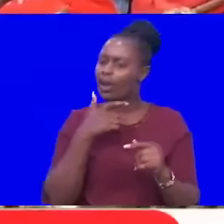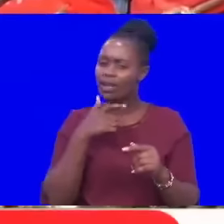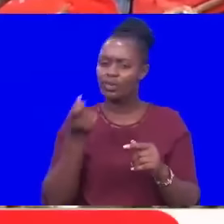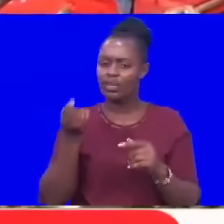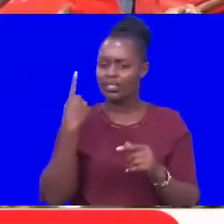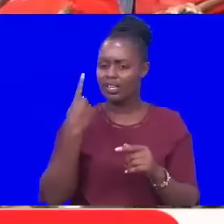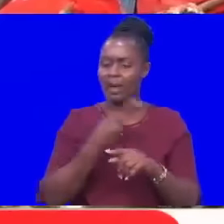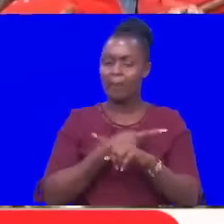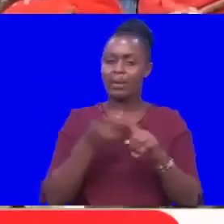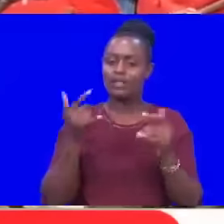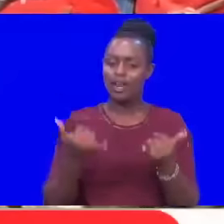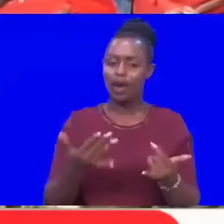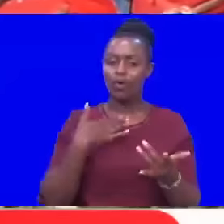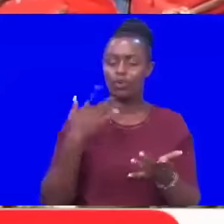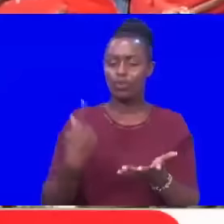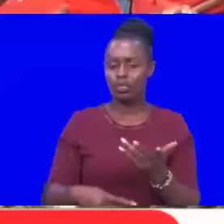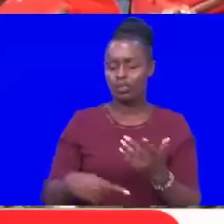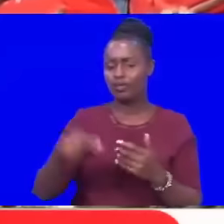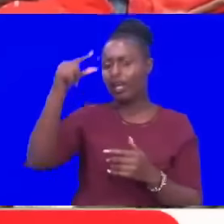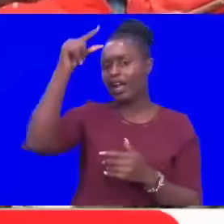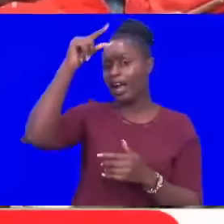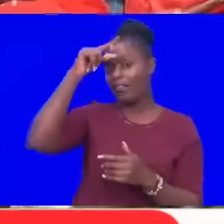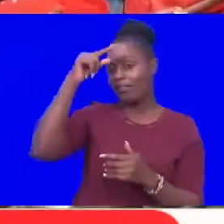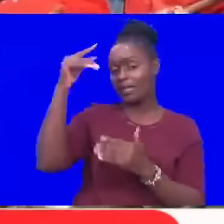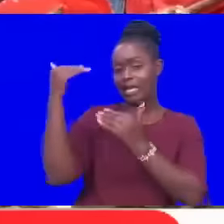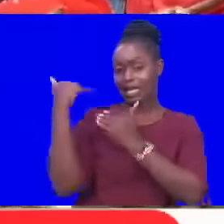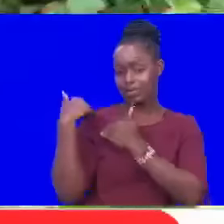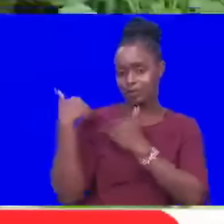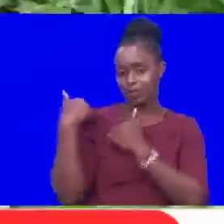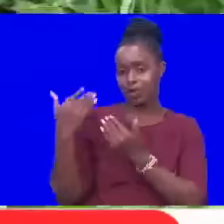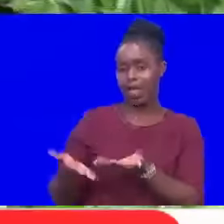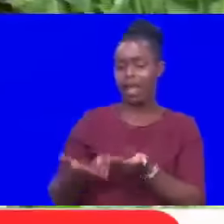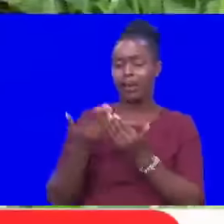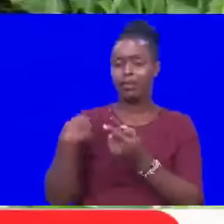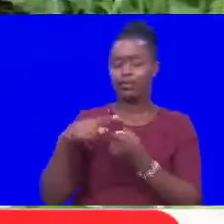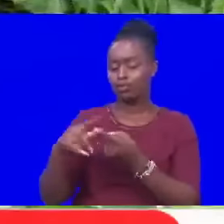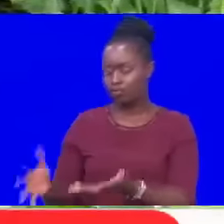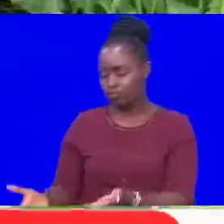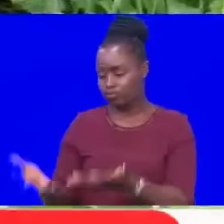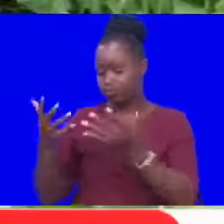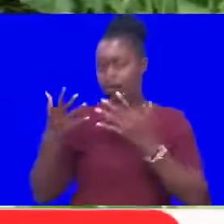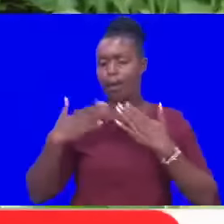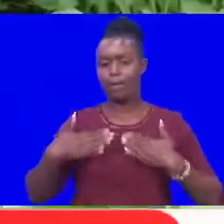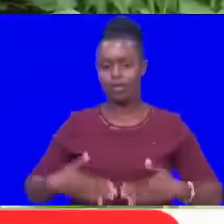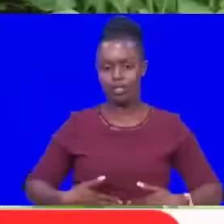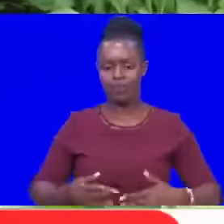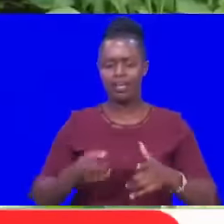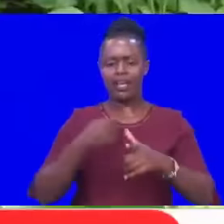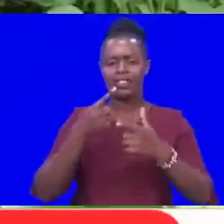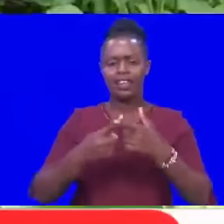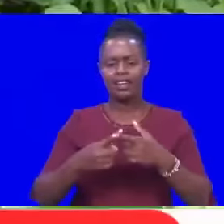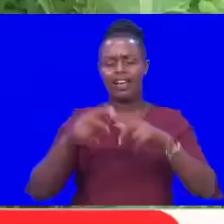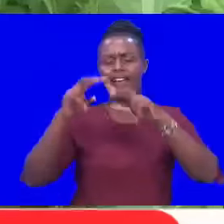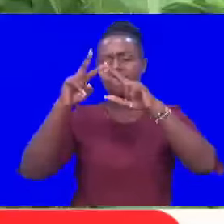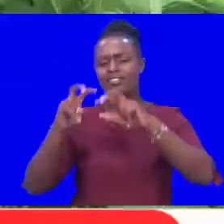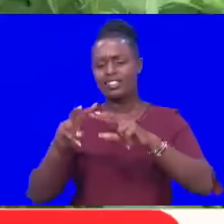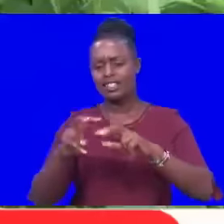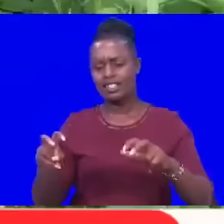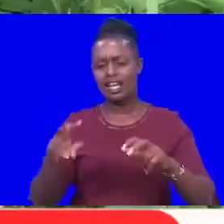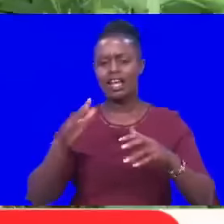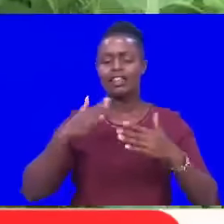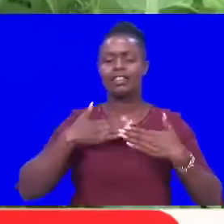the moment is for relevant government agencies to help them exhume the body and look into the death of their